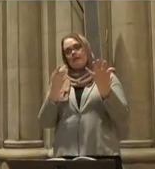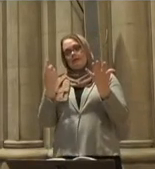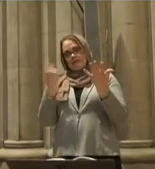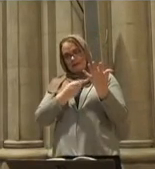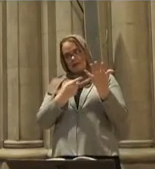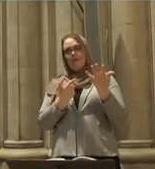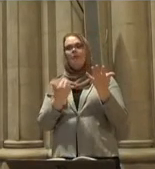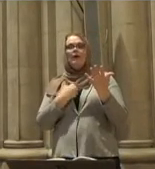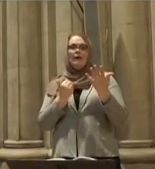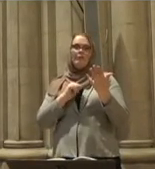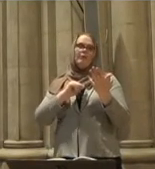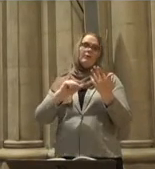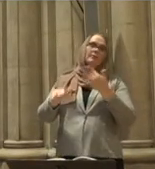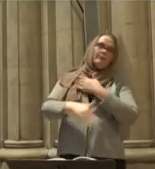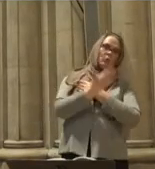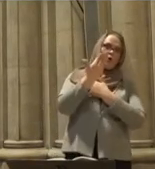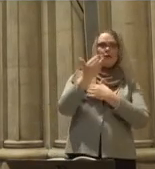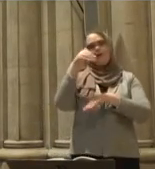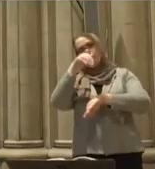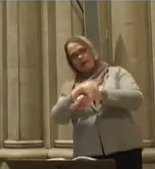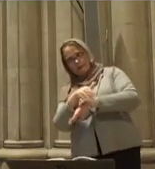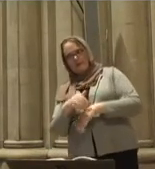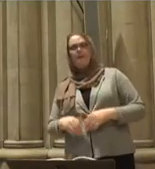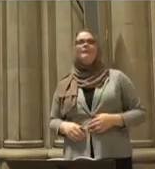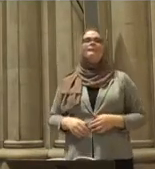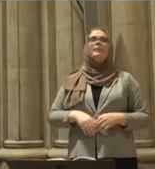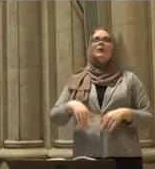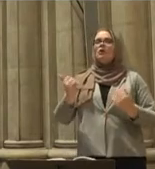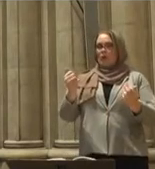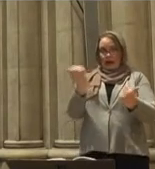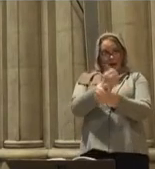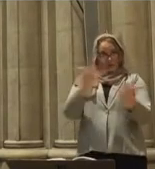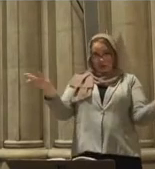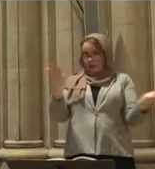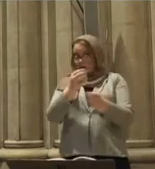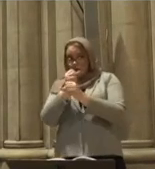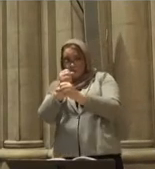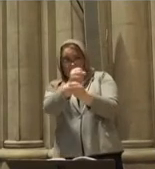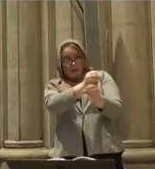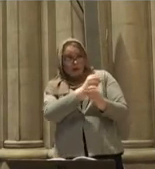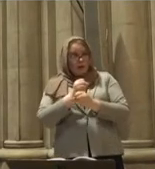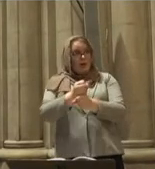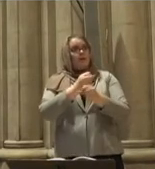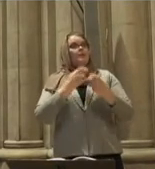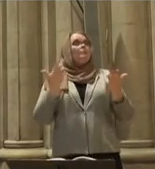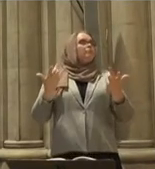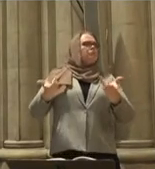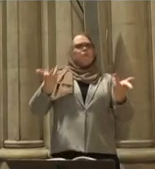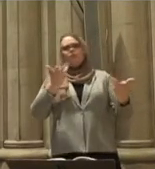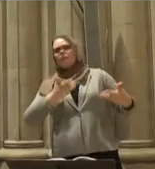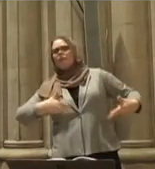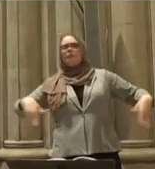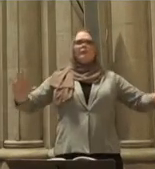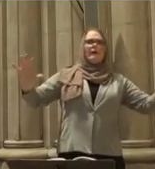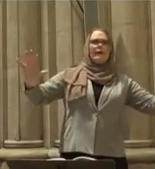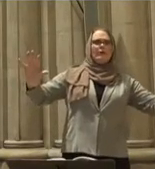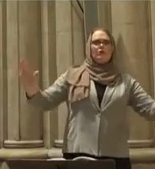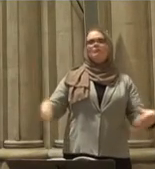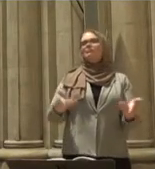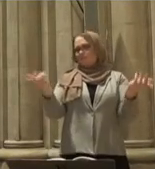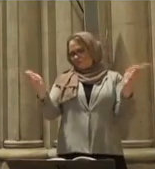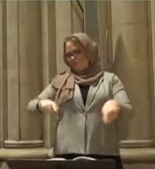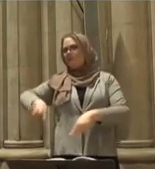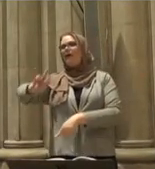day. Thus the heavens and the earth were finished, and all their multitude. And on the seventh day,